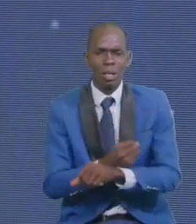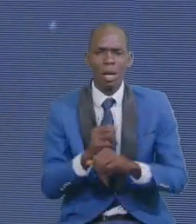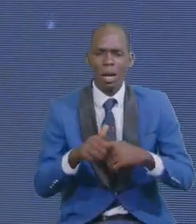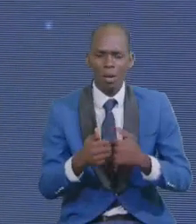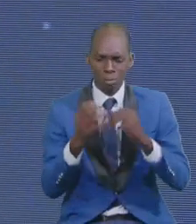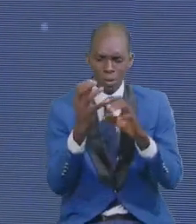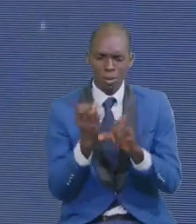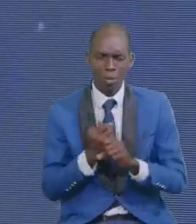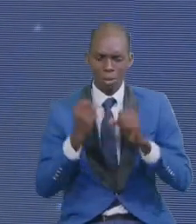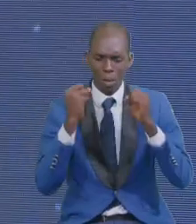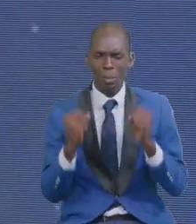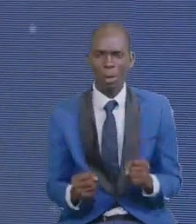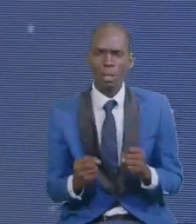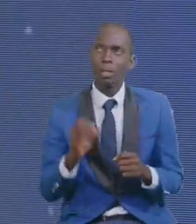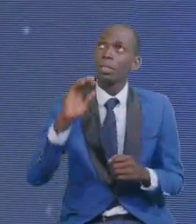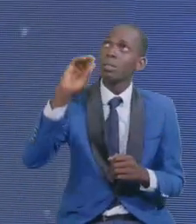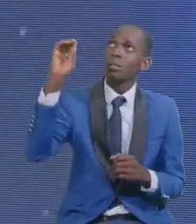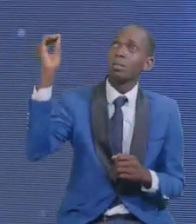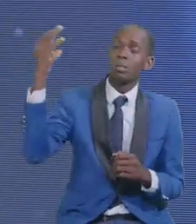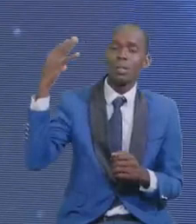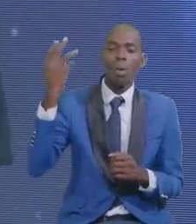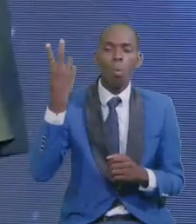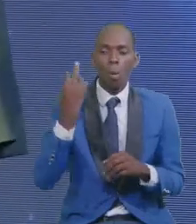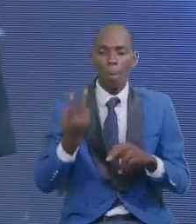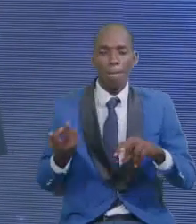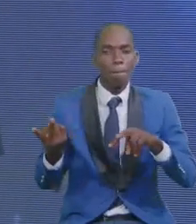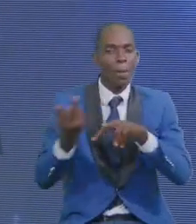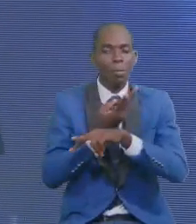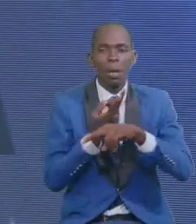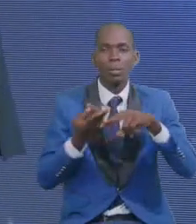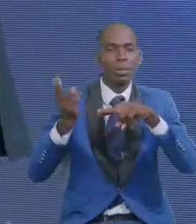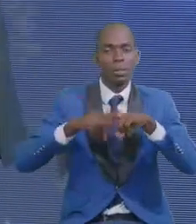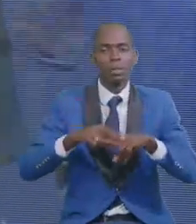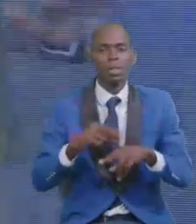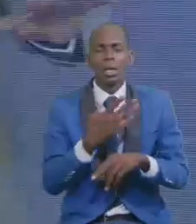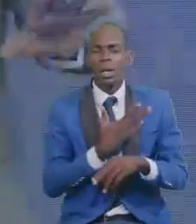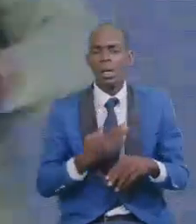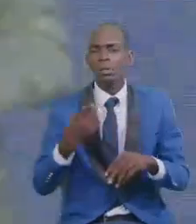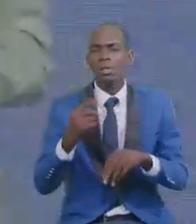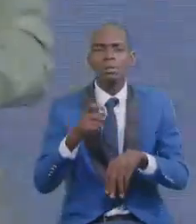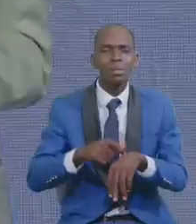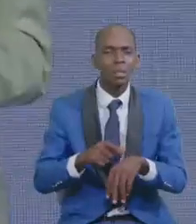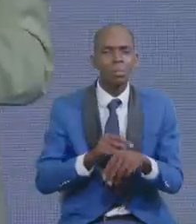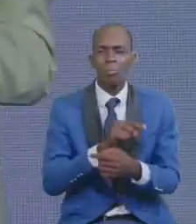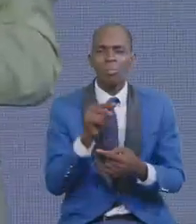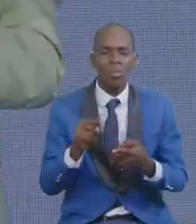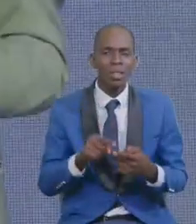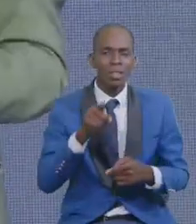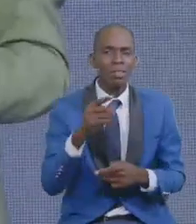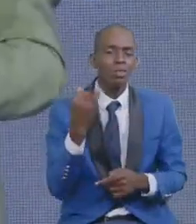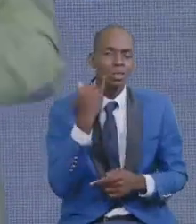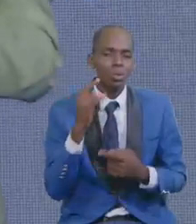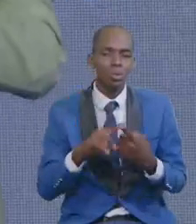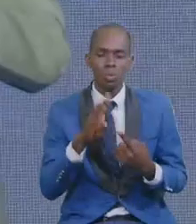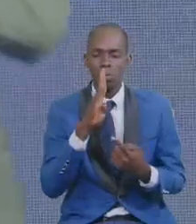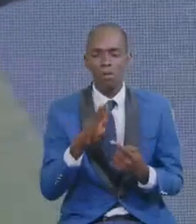came, grace was multiplied at the time when he should have been so